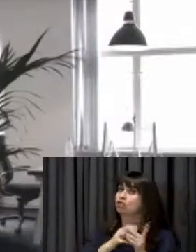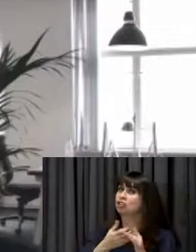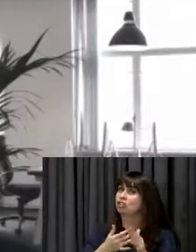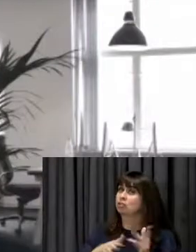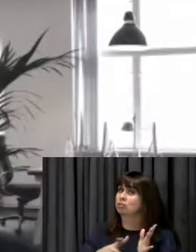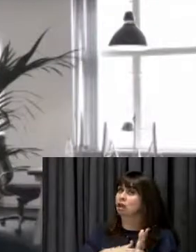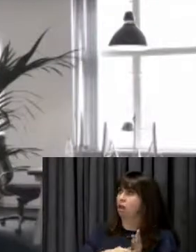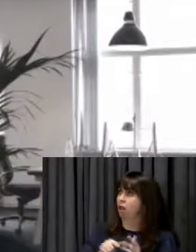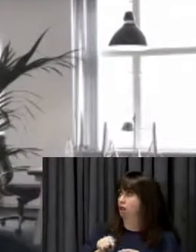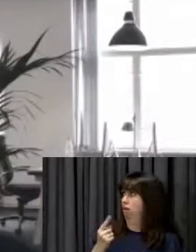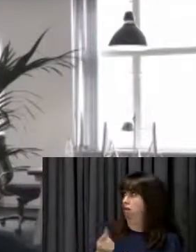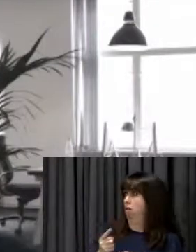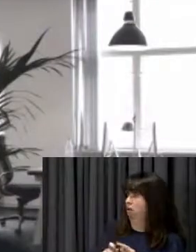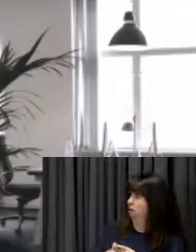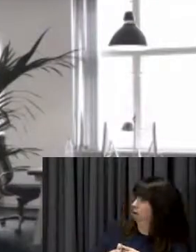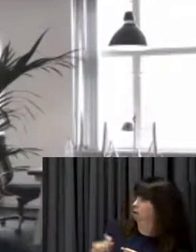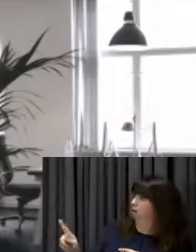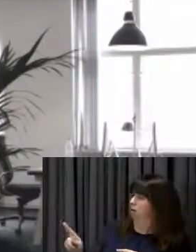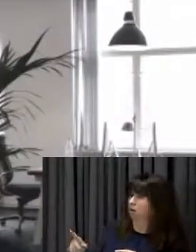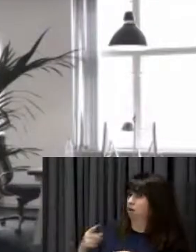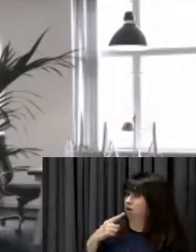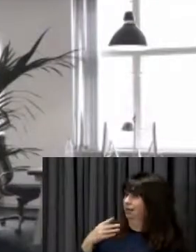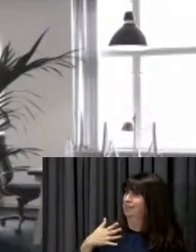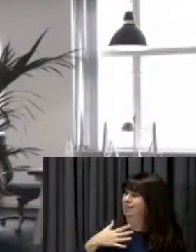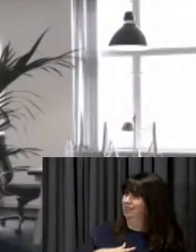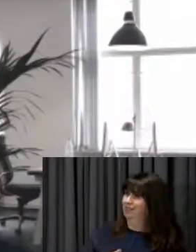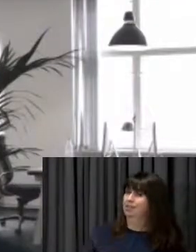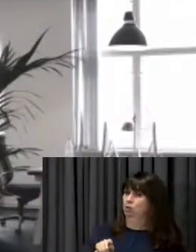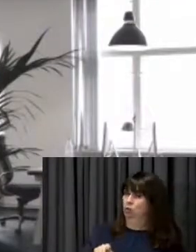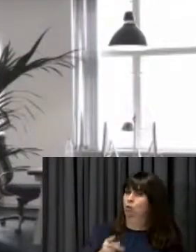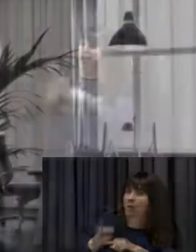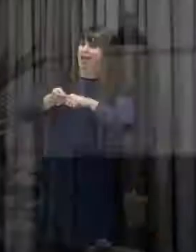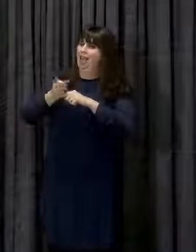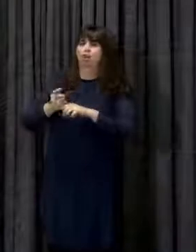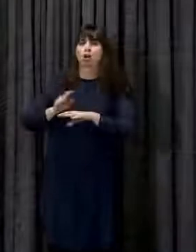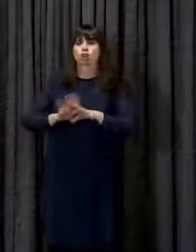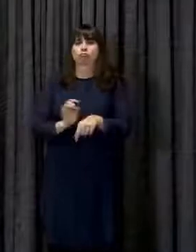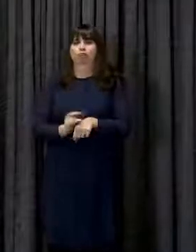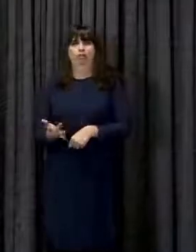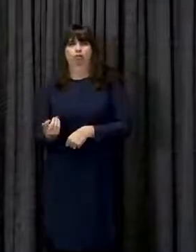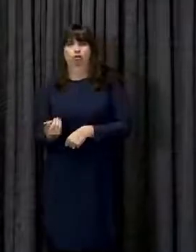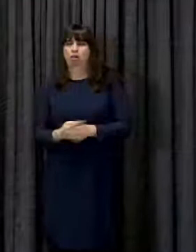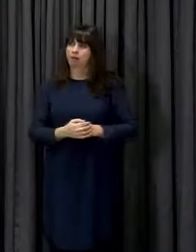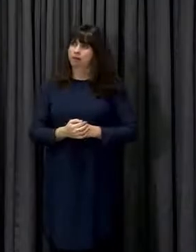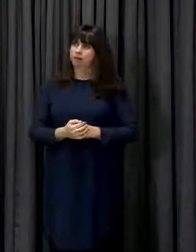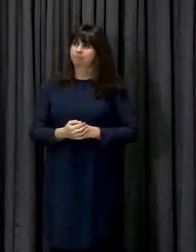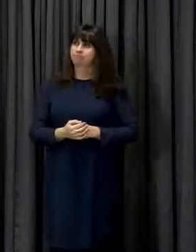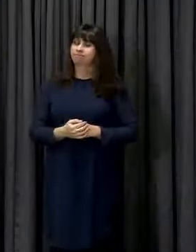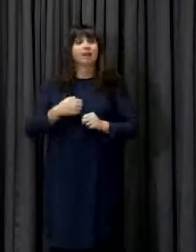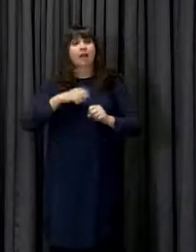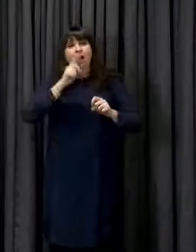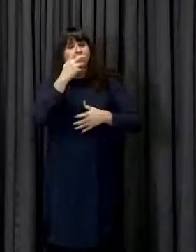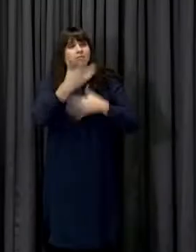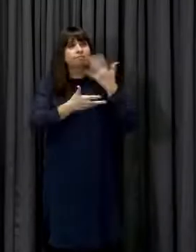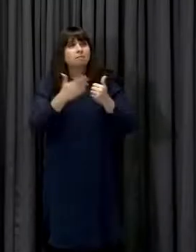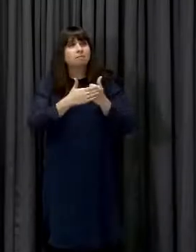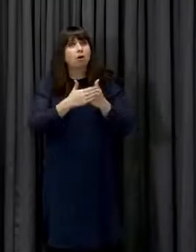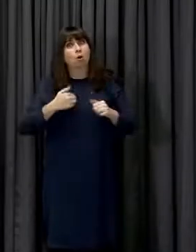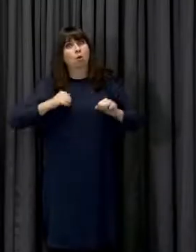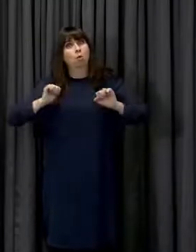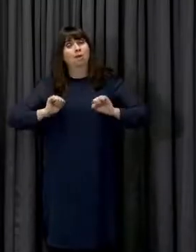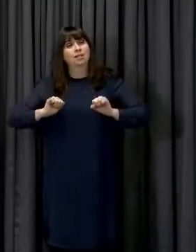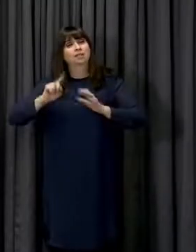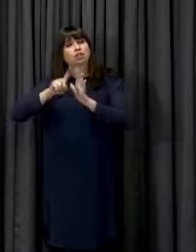of an announcement on vaccine priorities and unpaid carers? Well, I can't give any more than that, Tom, because we need to get that advice